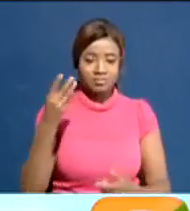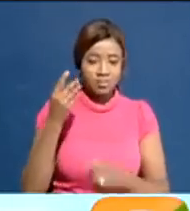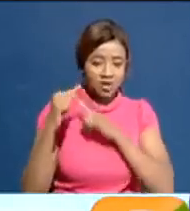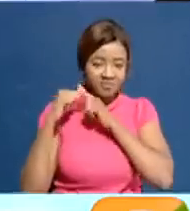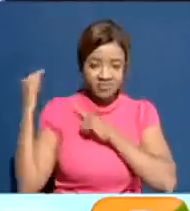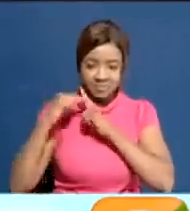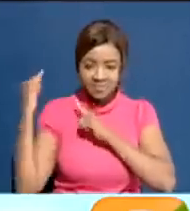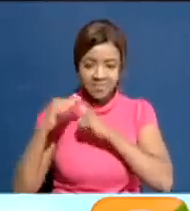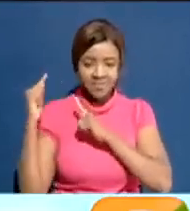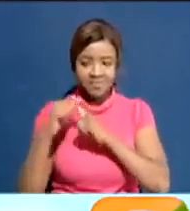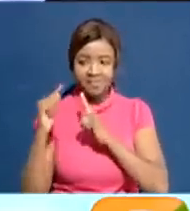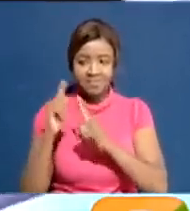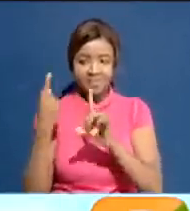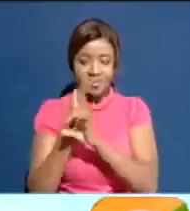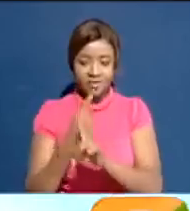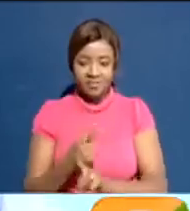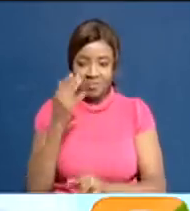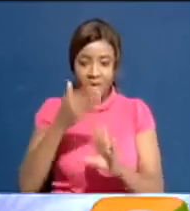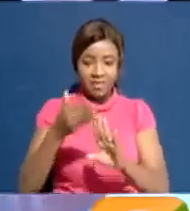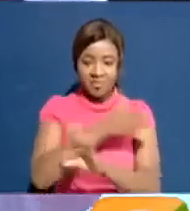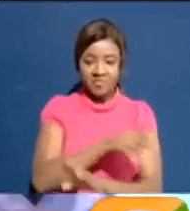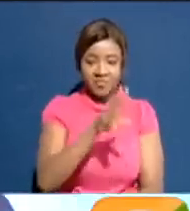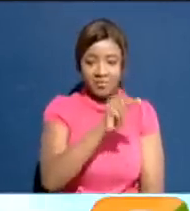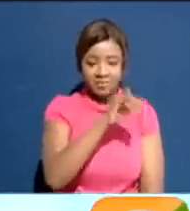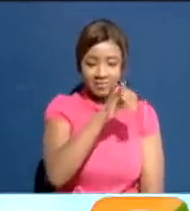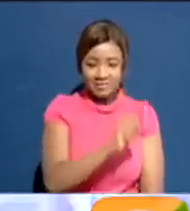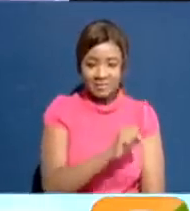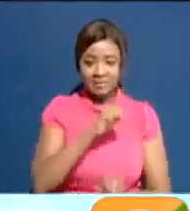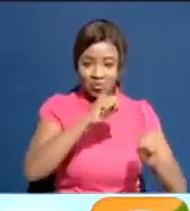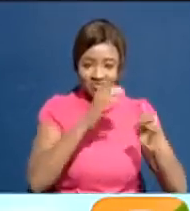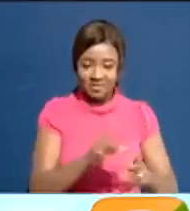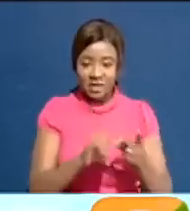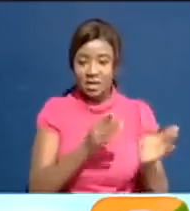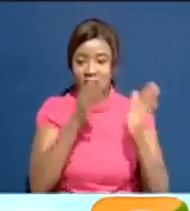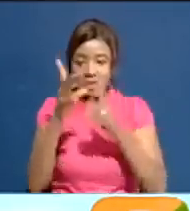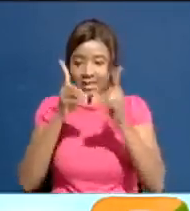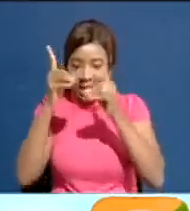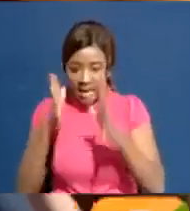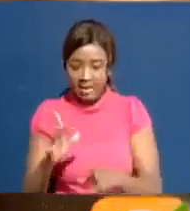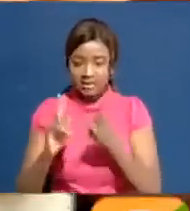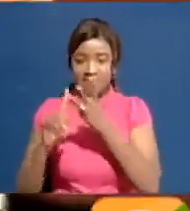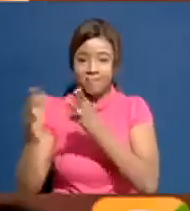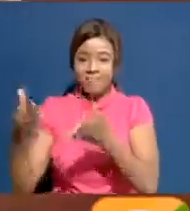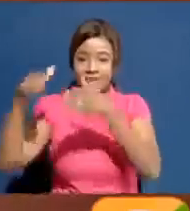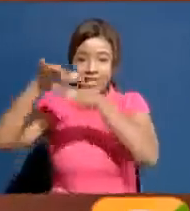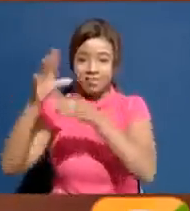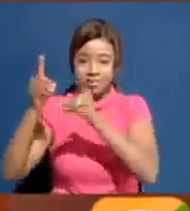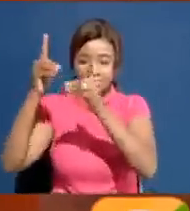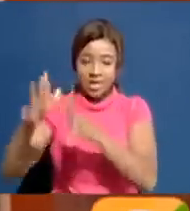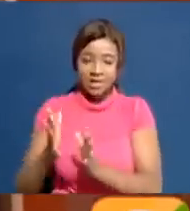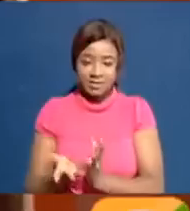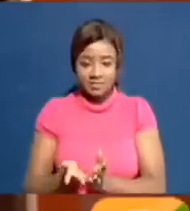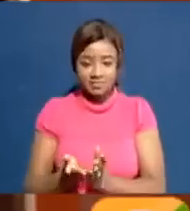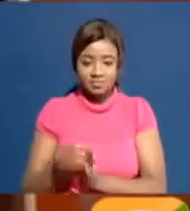Experience ameanza kutoka intelligence officer to the director na mpaka alienda deputy director of public